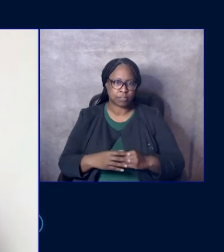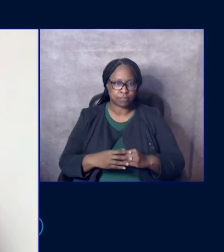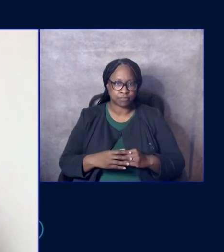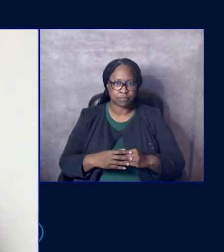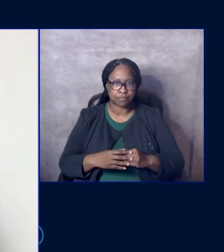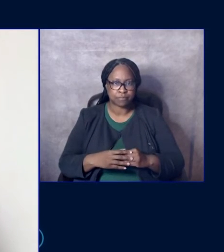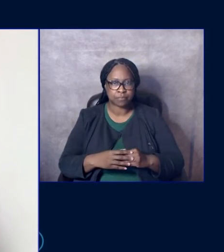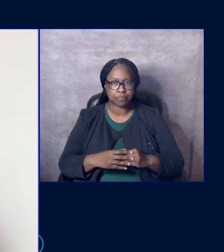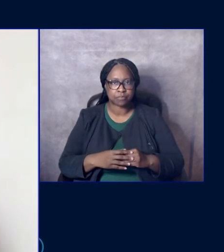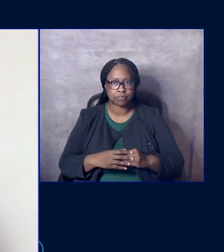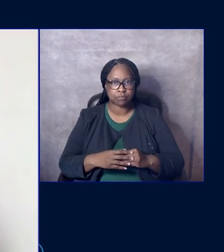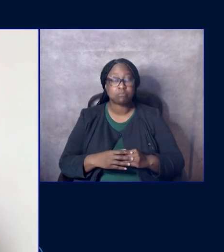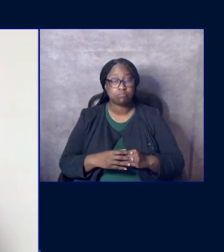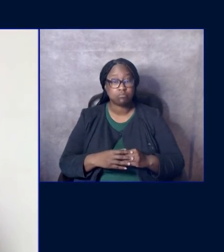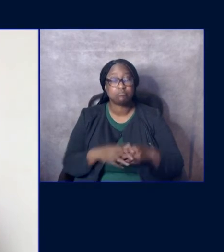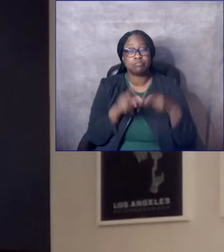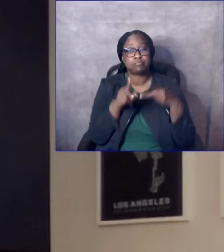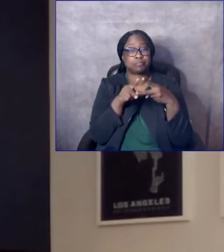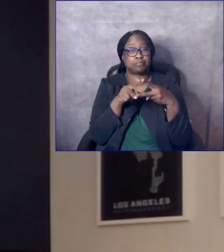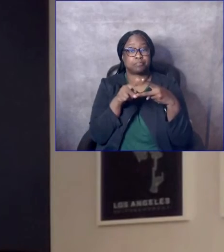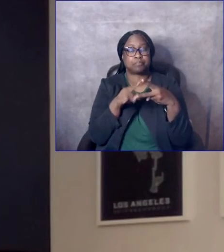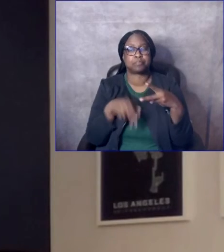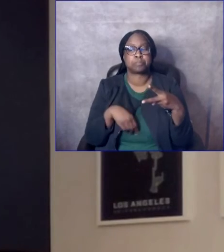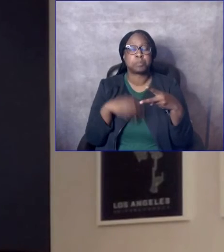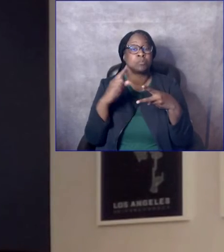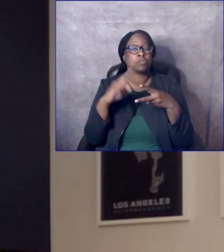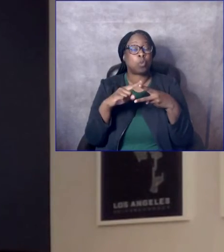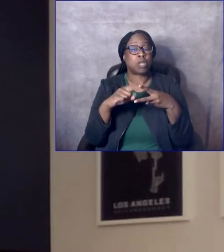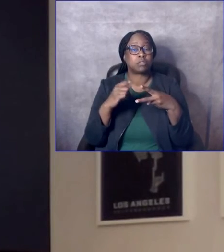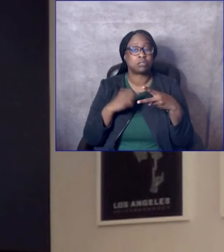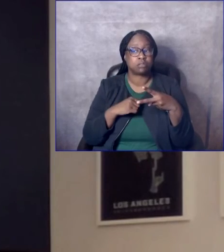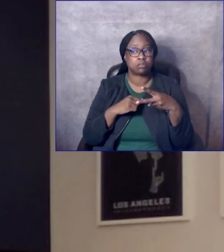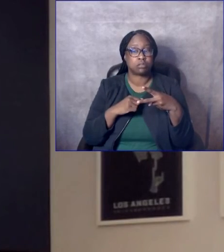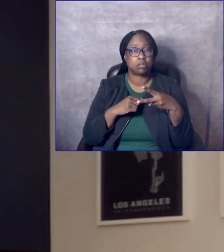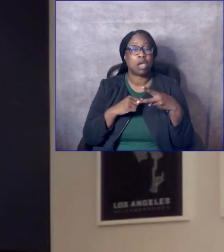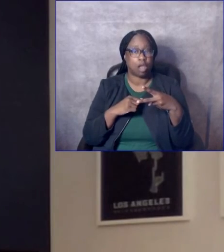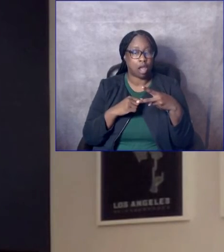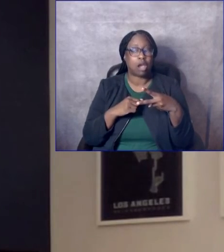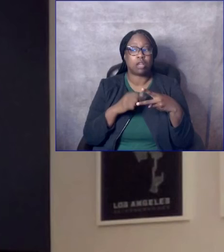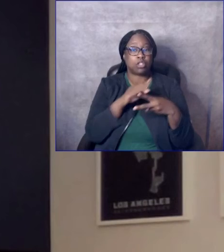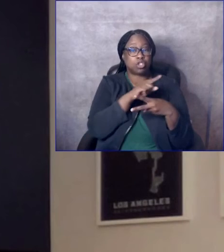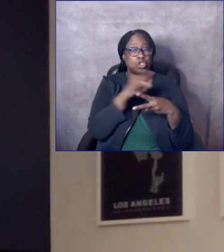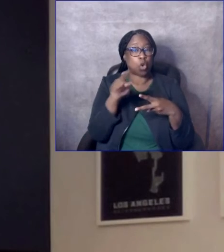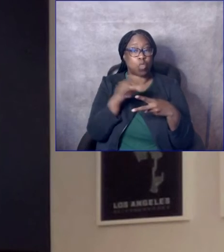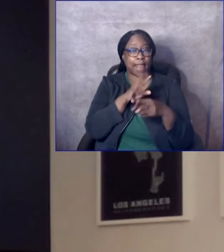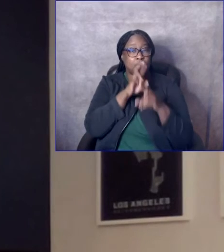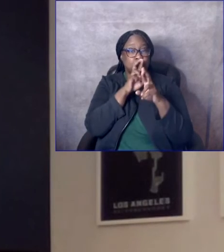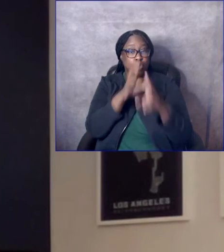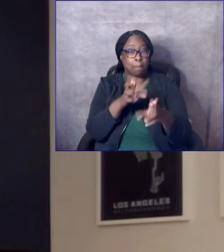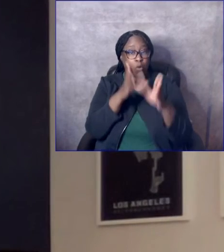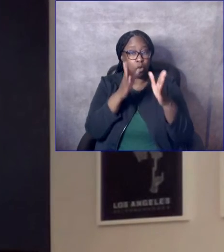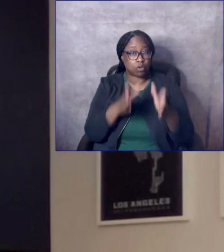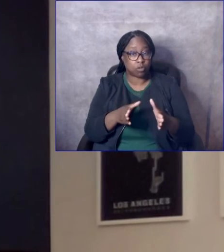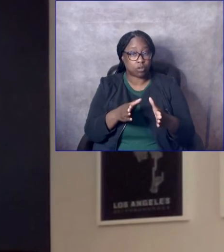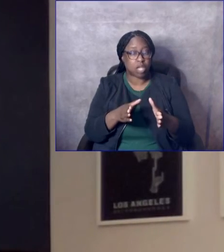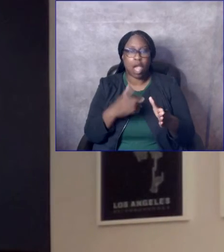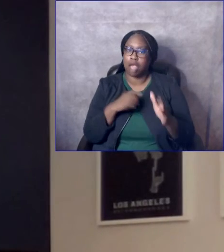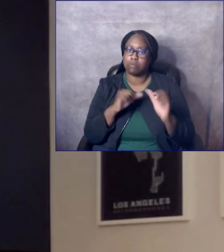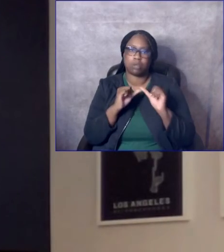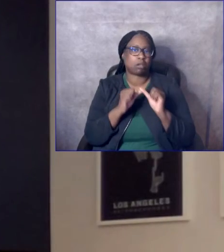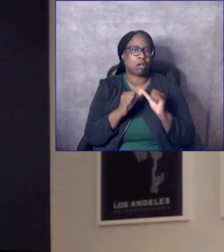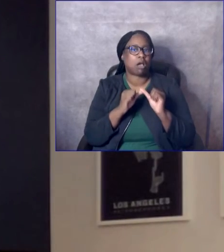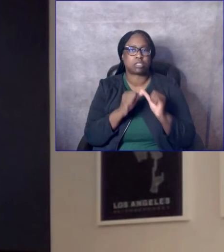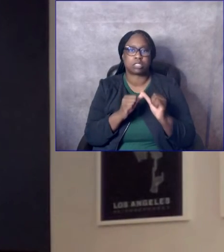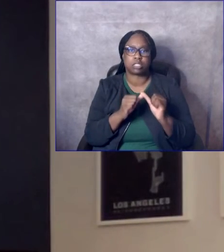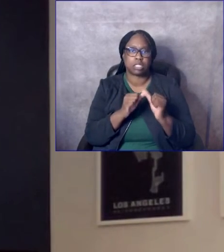would say twofold things. One is the relationships that we're building with reporters. So I'm constantly building relationships with reporters, even